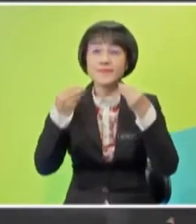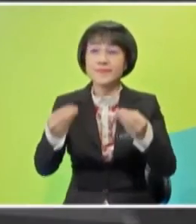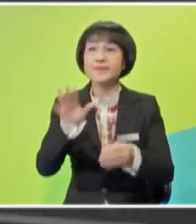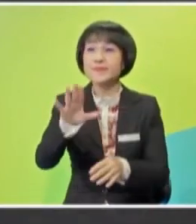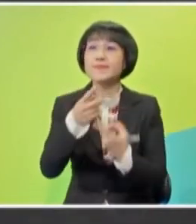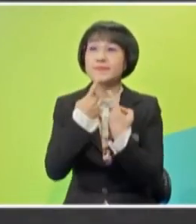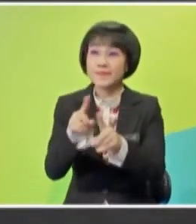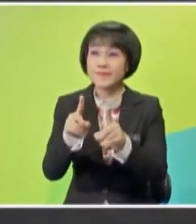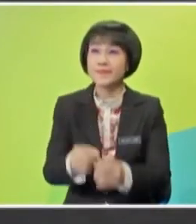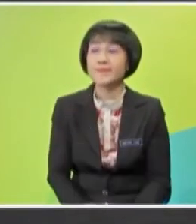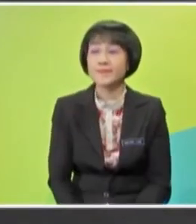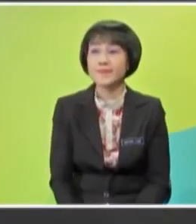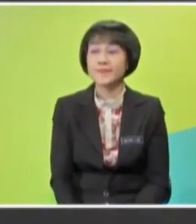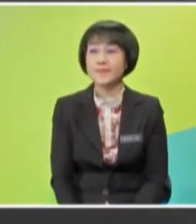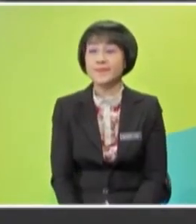response.